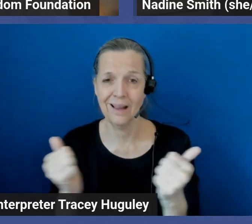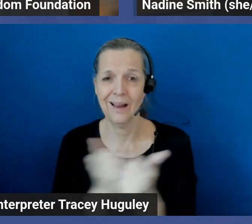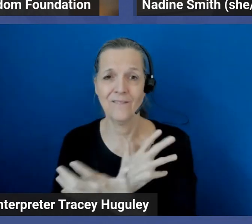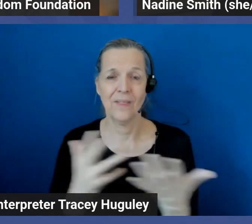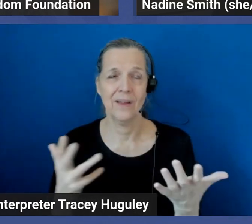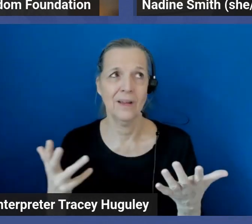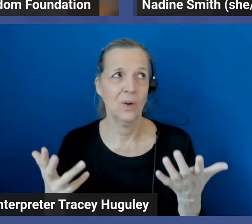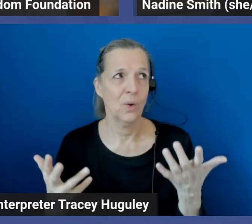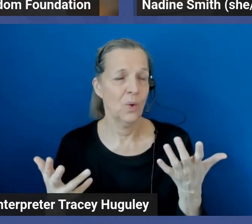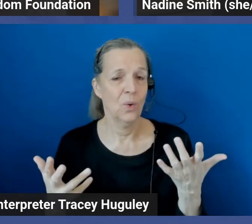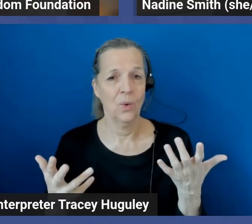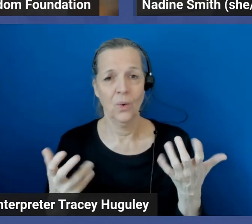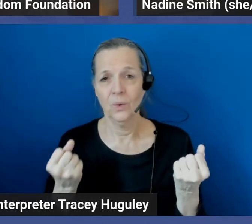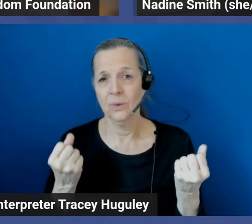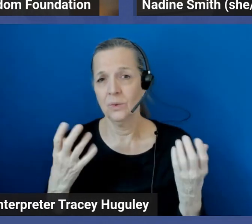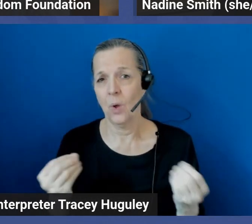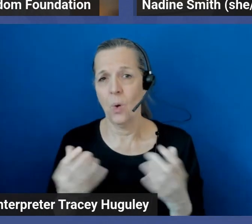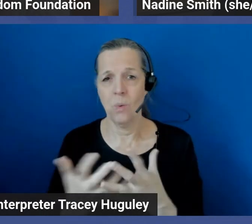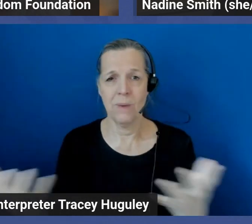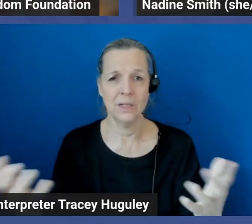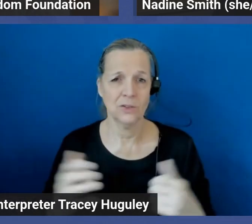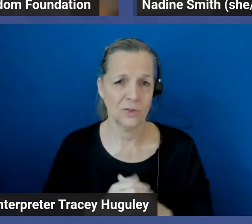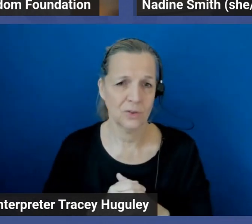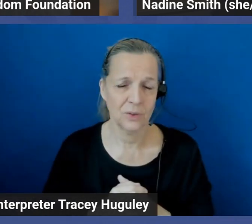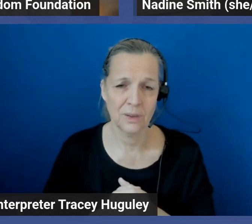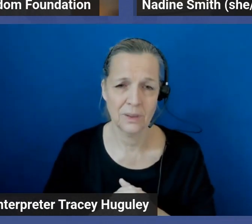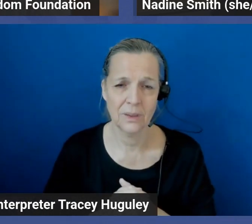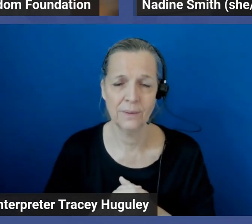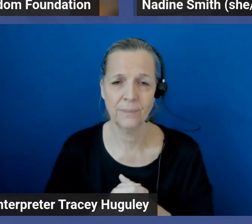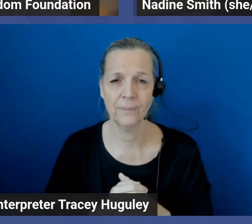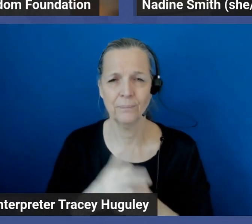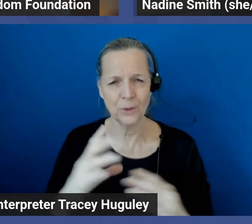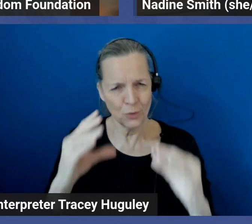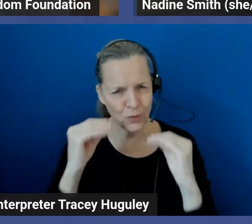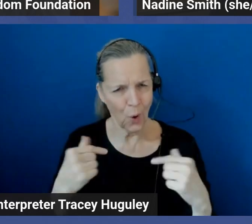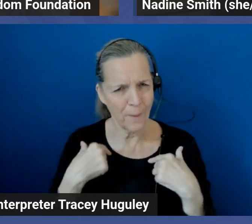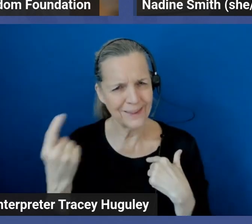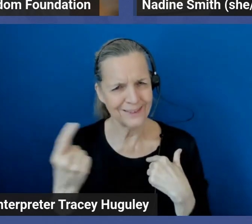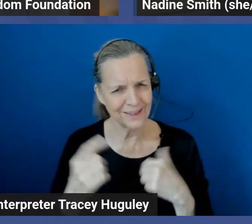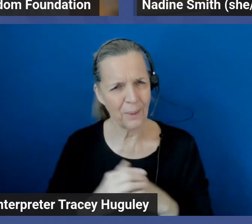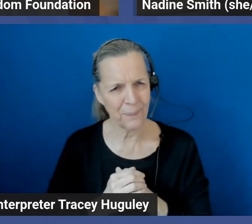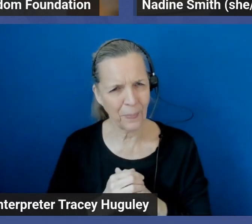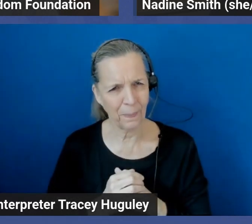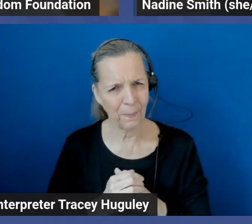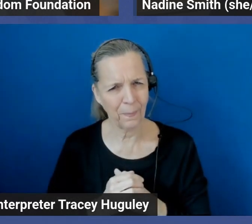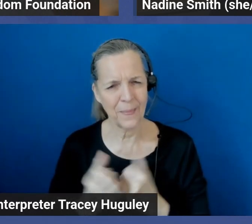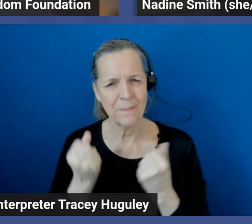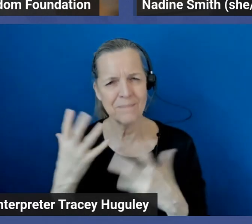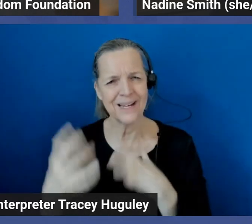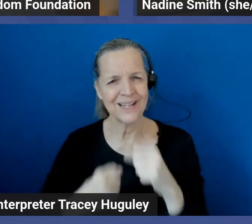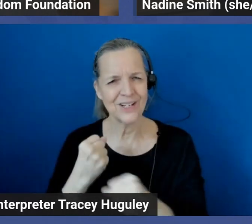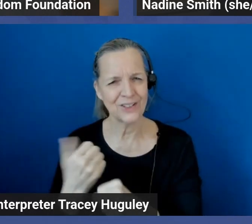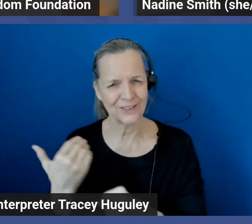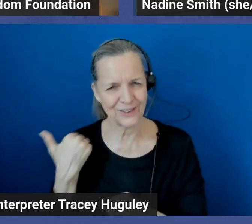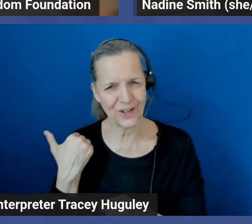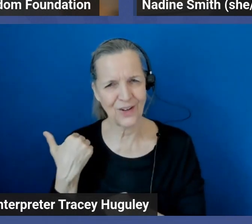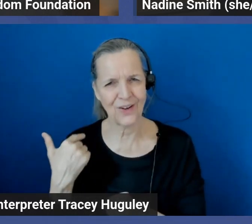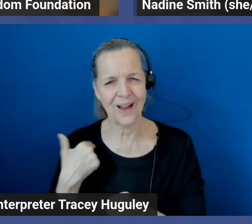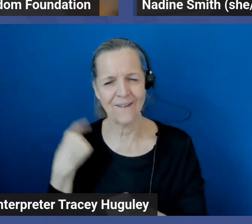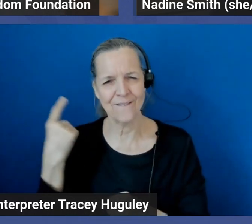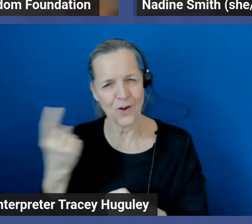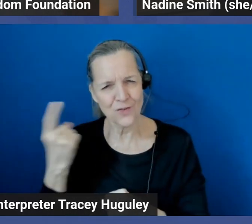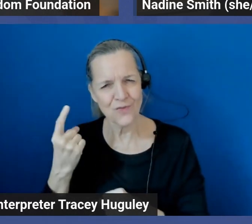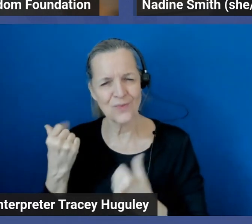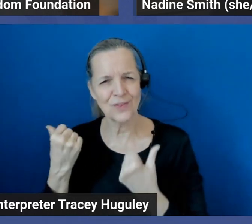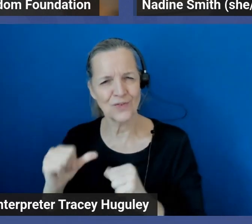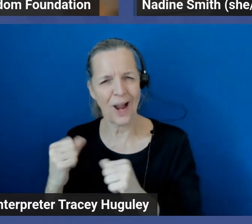is so much. But you taught me something years ago, and I've tried to use